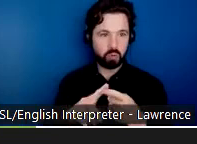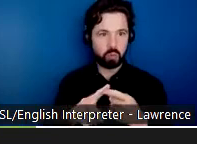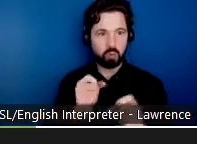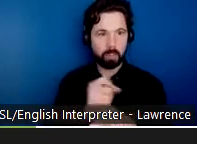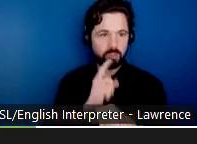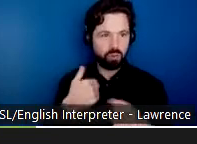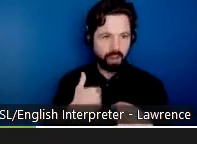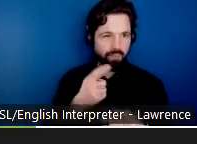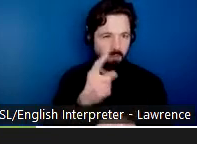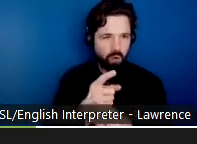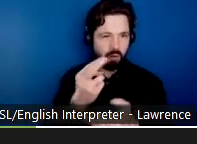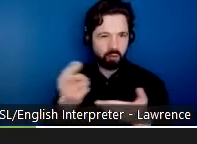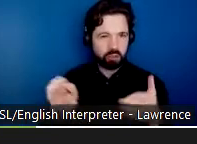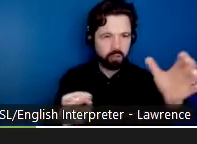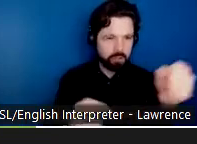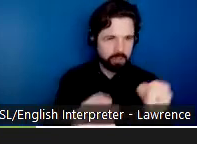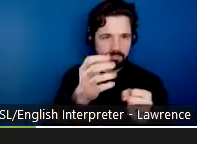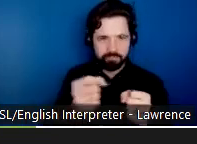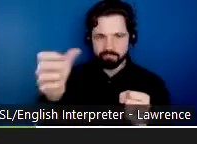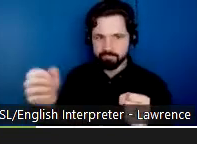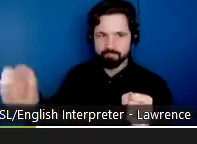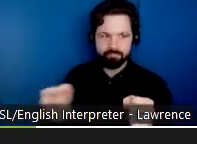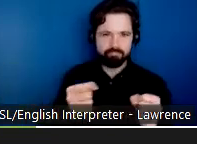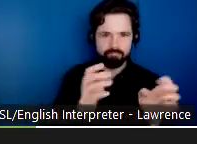resources and establish the program and